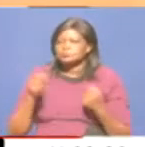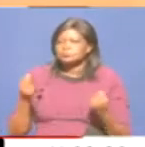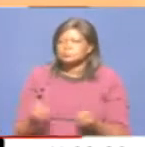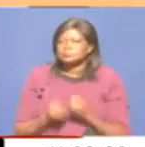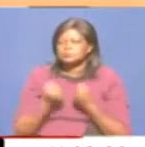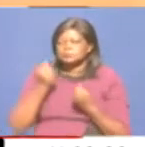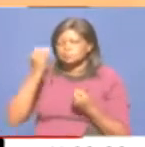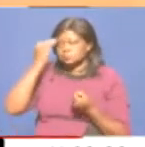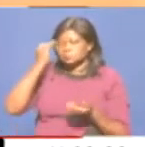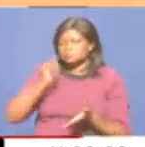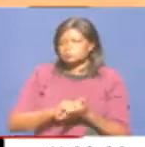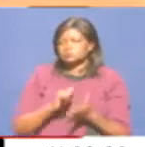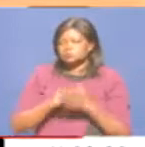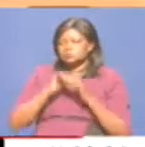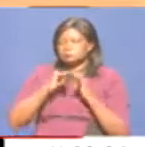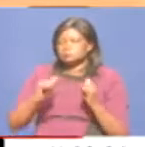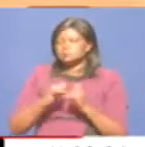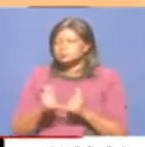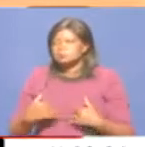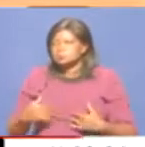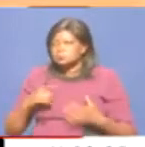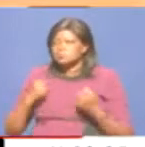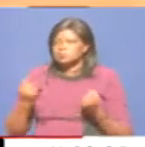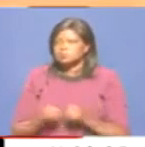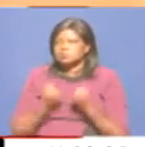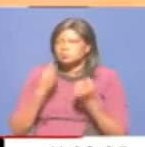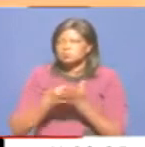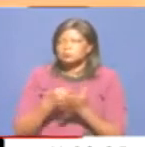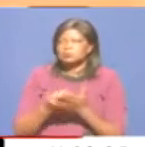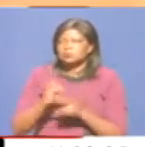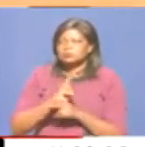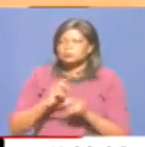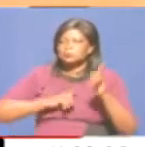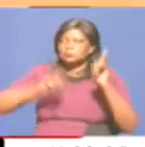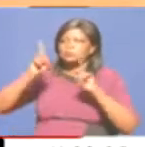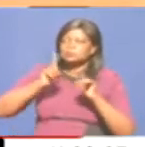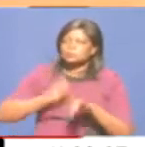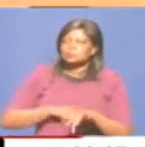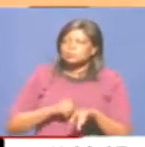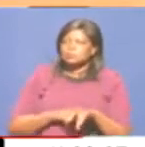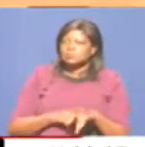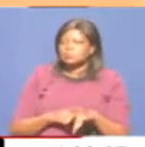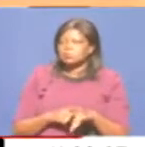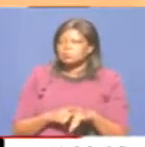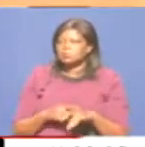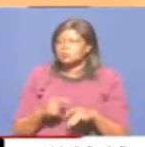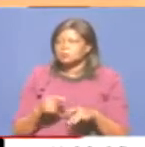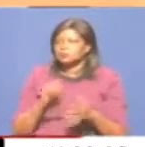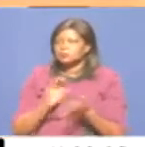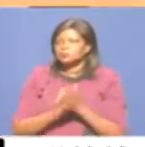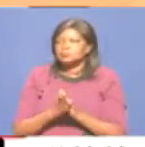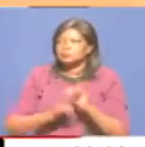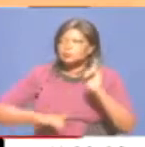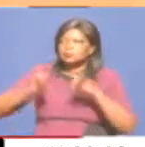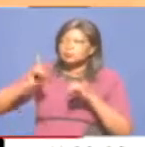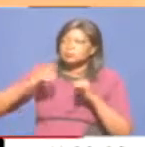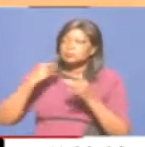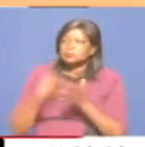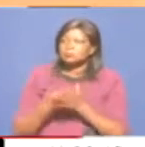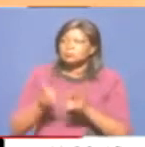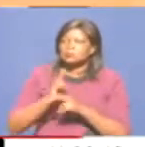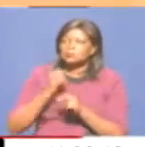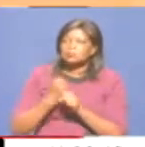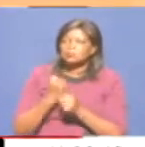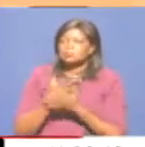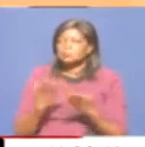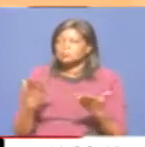the gaps. What has happened? Money has been used to travel while there are no one traveling. Yes. Money has been used to do certain things, buy mandazi and